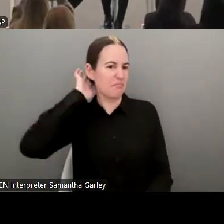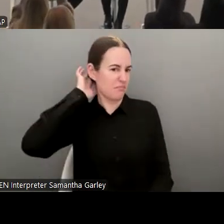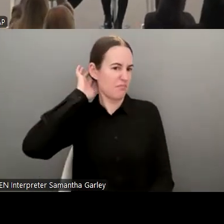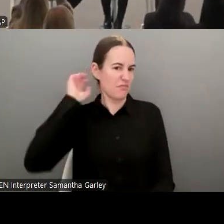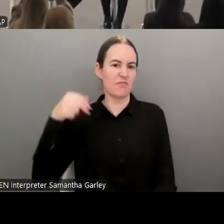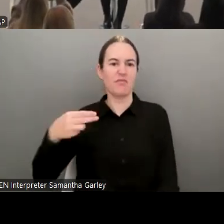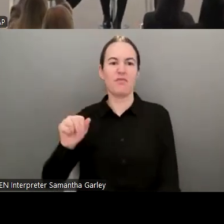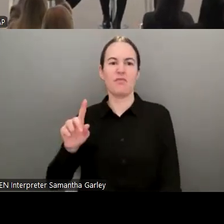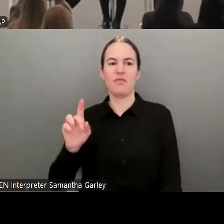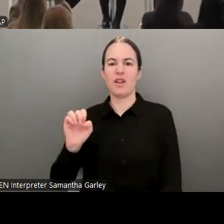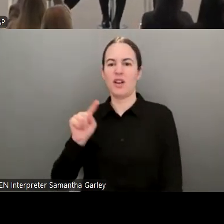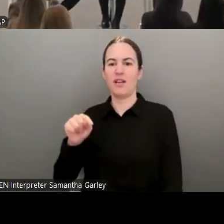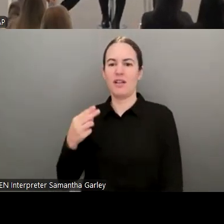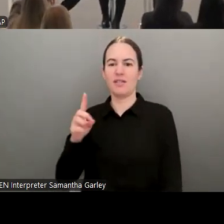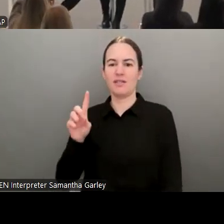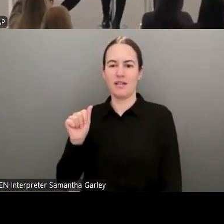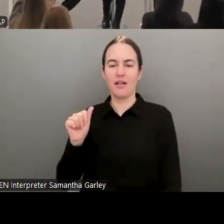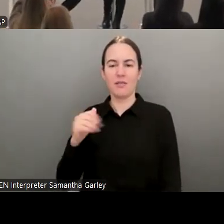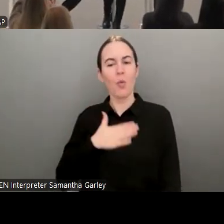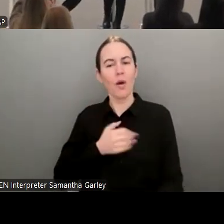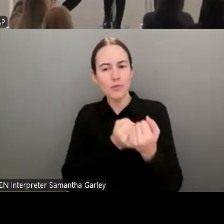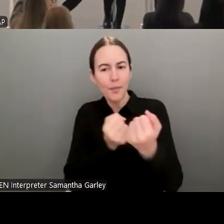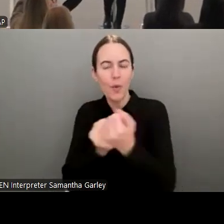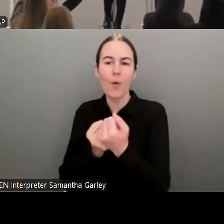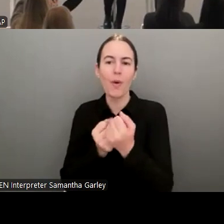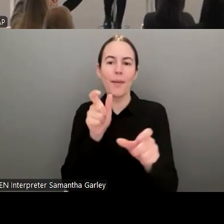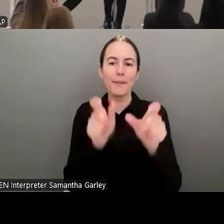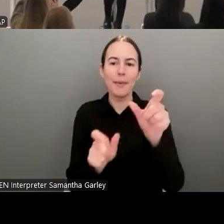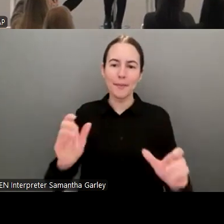our customers through our